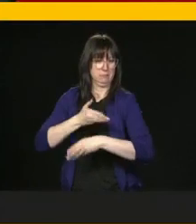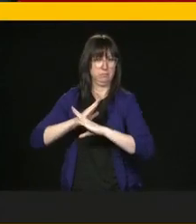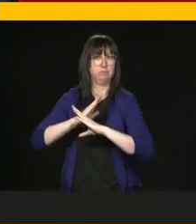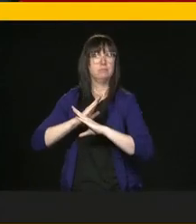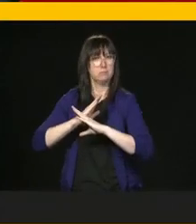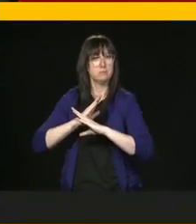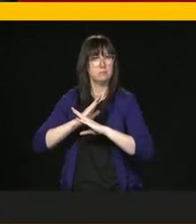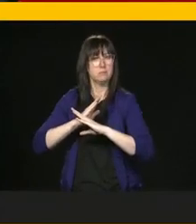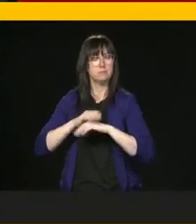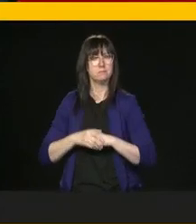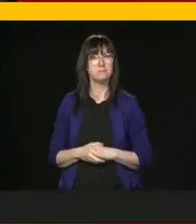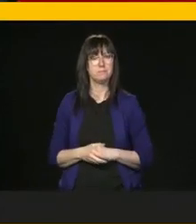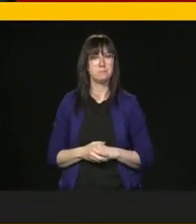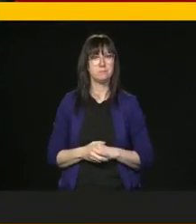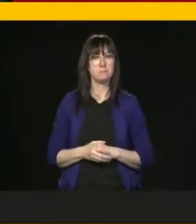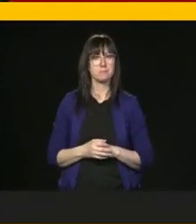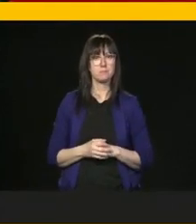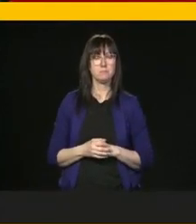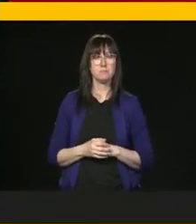We have to